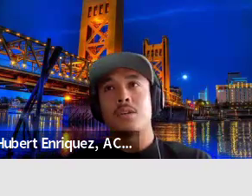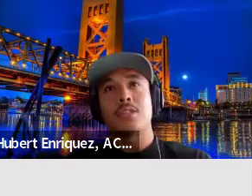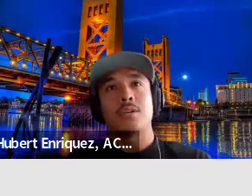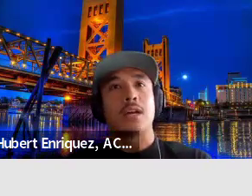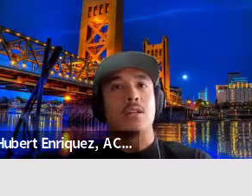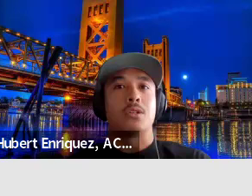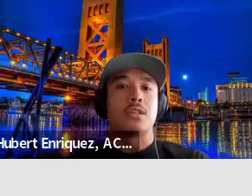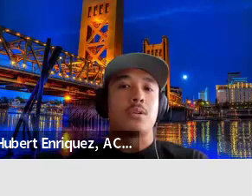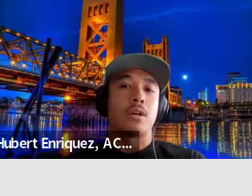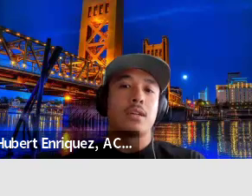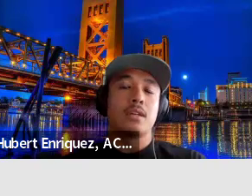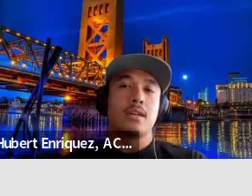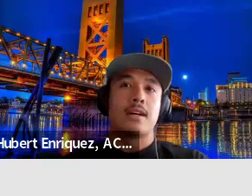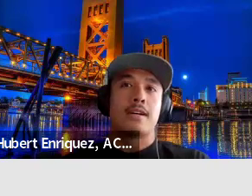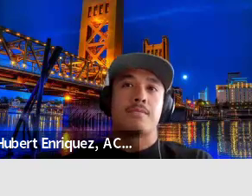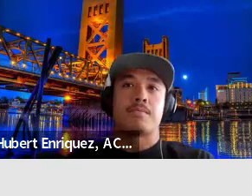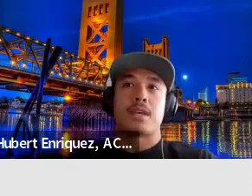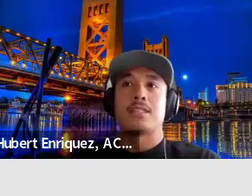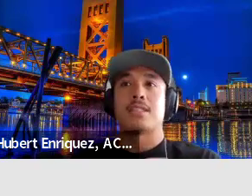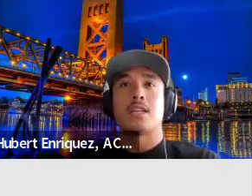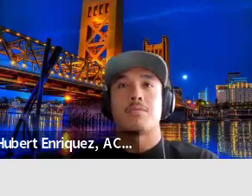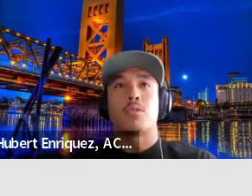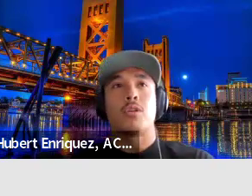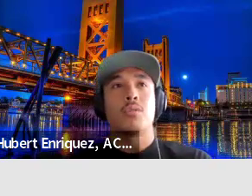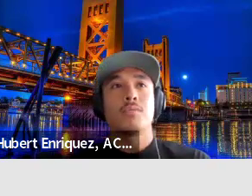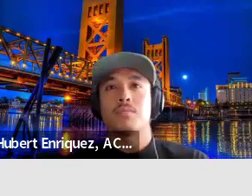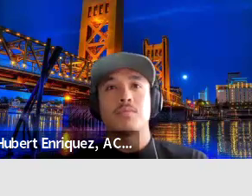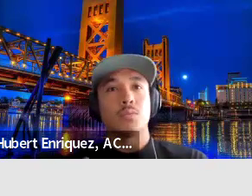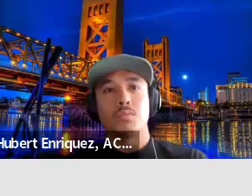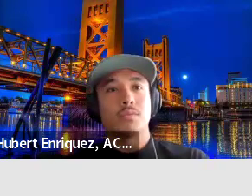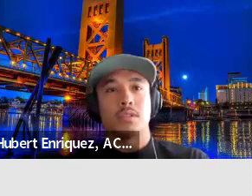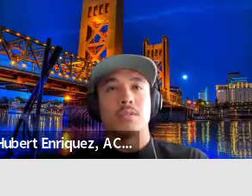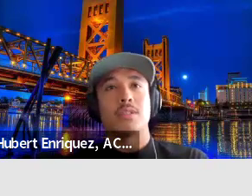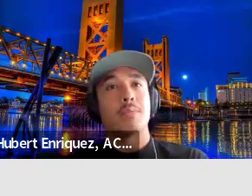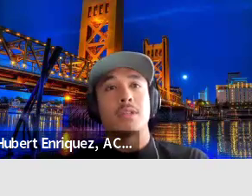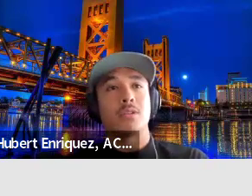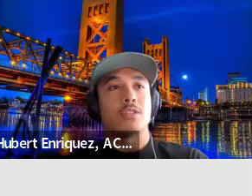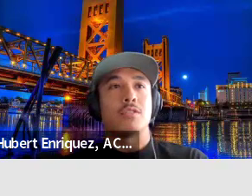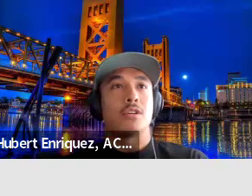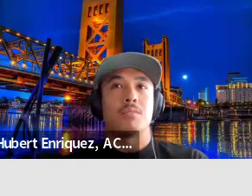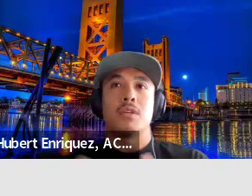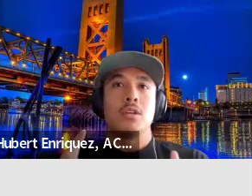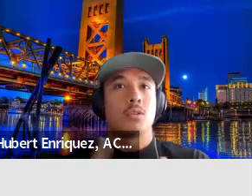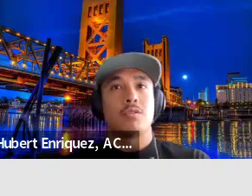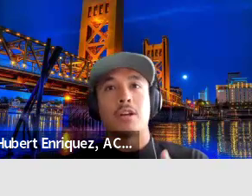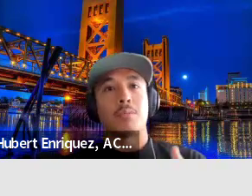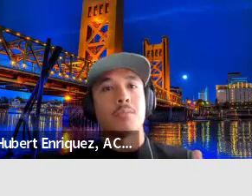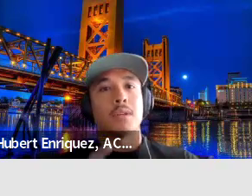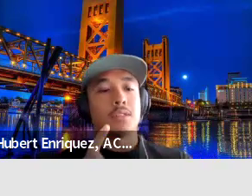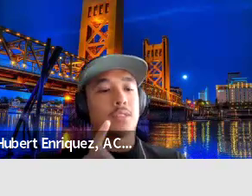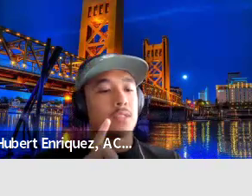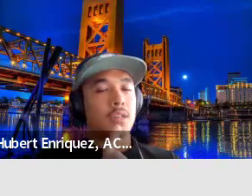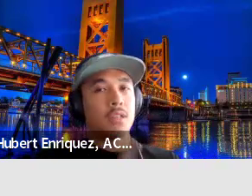alerts, you could always go to calalerts.org and then sign up for, timely alerts from local